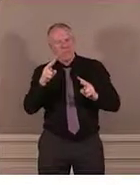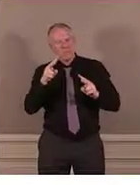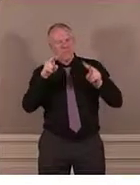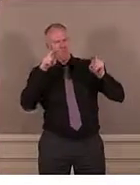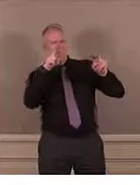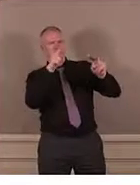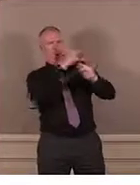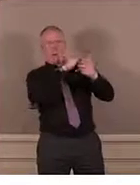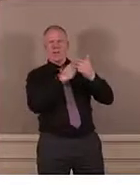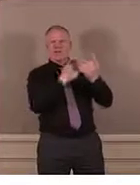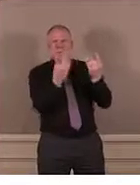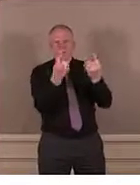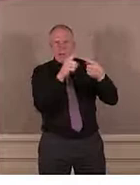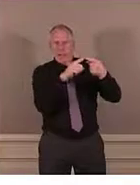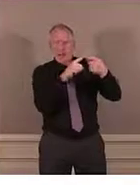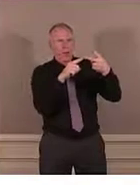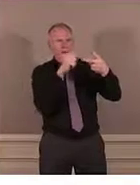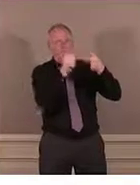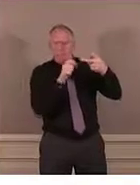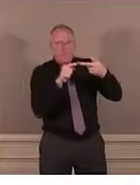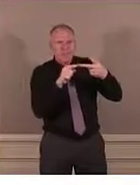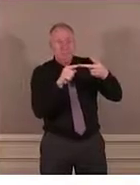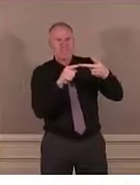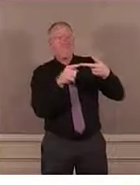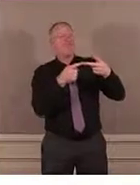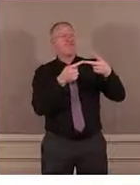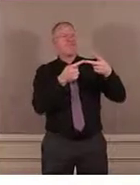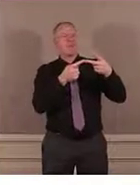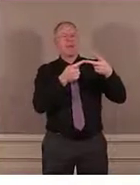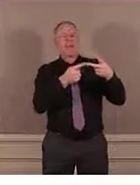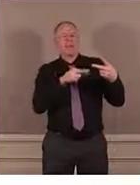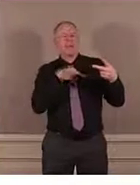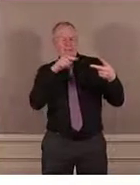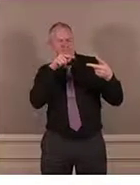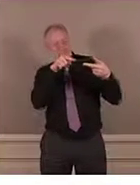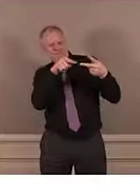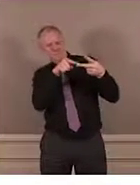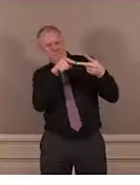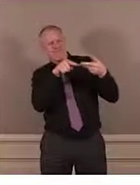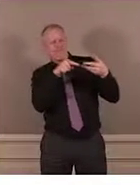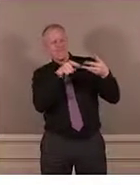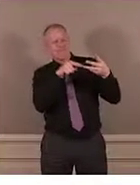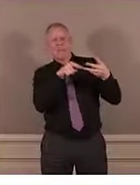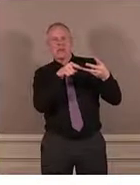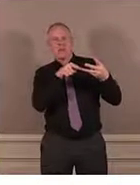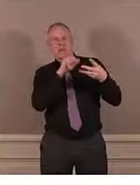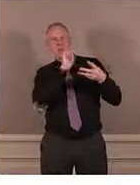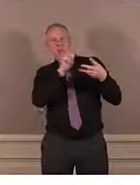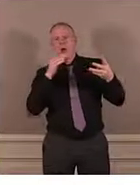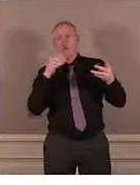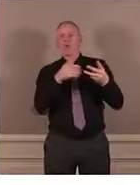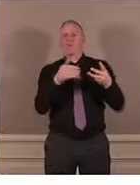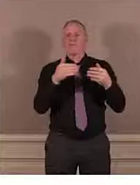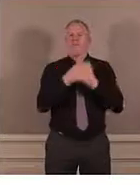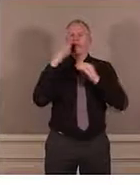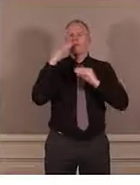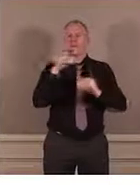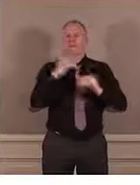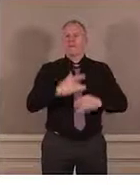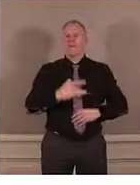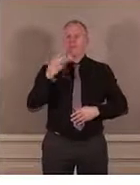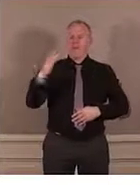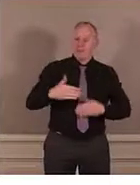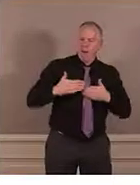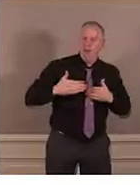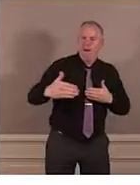organisation is doing, what activity is undertaking, and really look at the whole approach to education and lifelong learning for